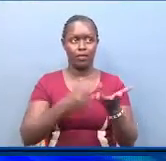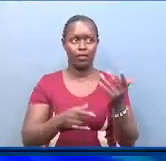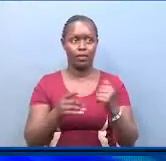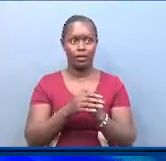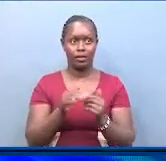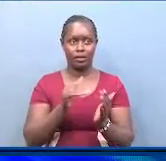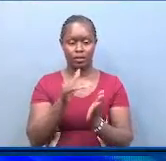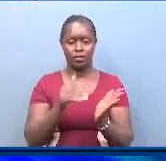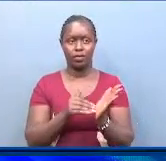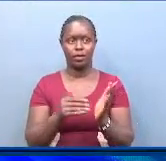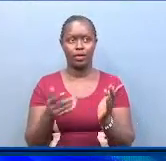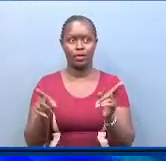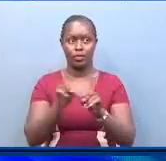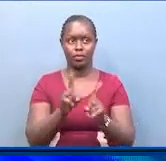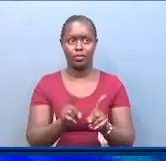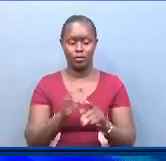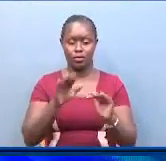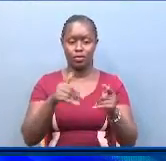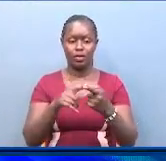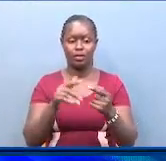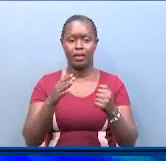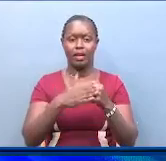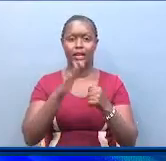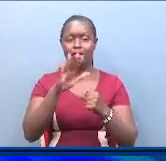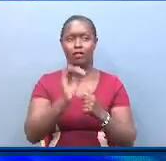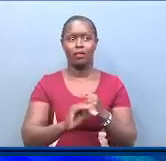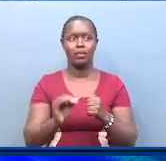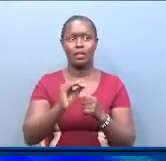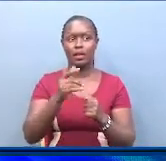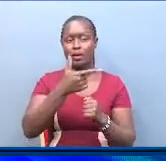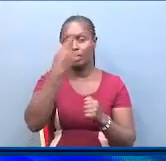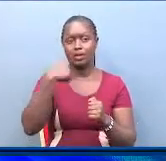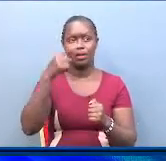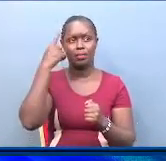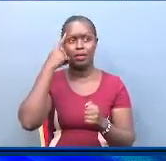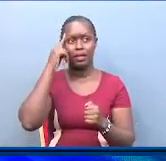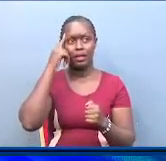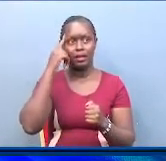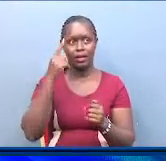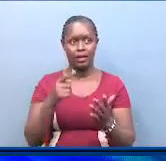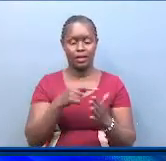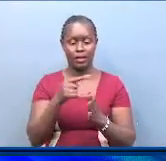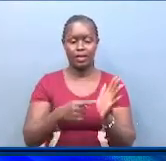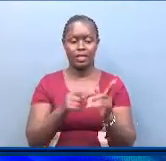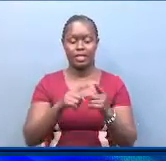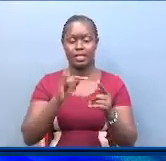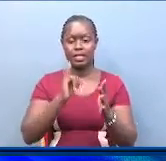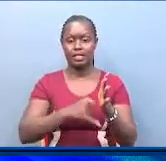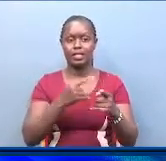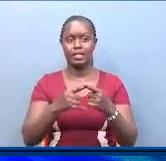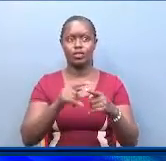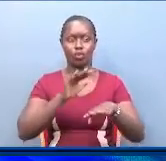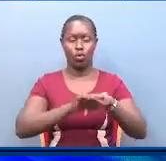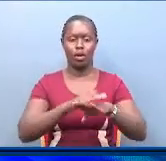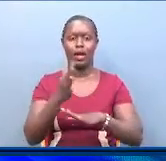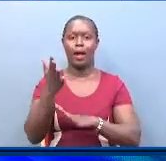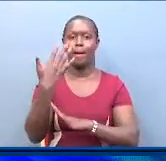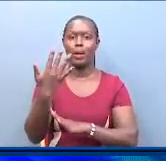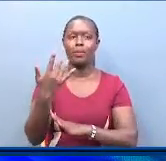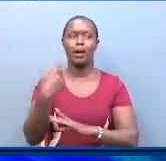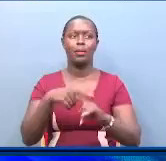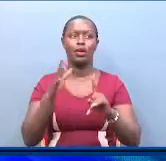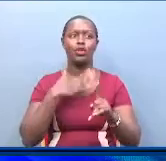come out and actualize that 95%, because I think it's just on paper. We would like to